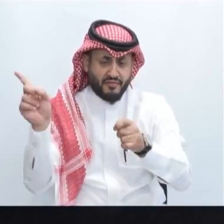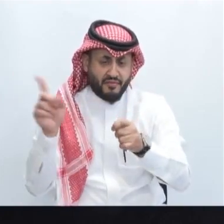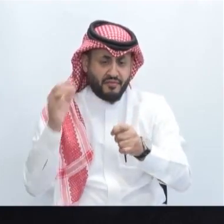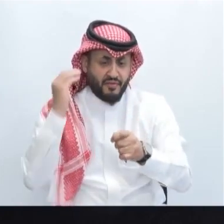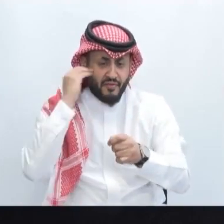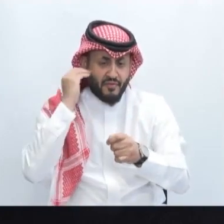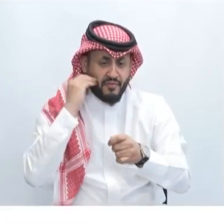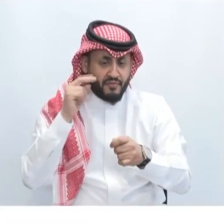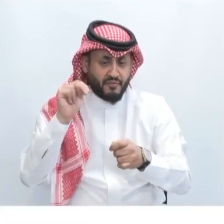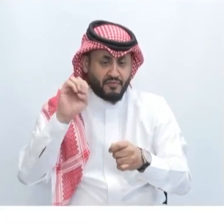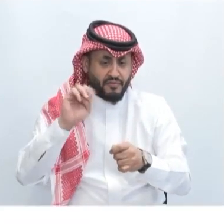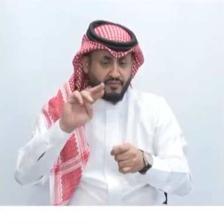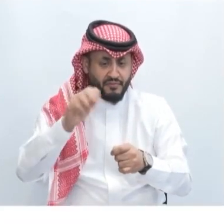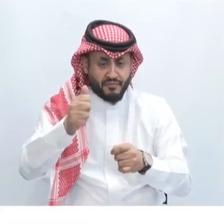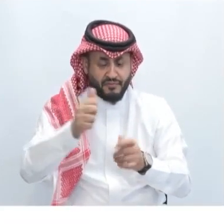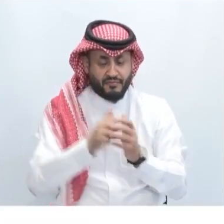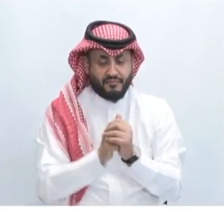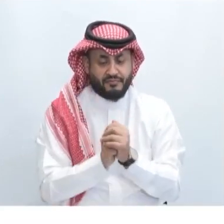it's Nora's.